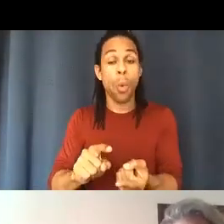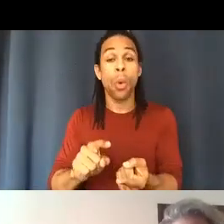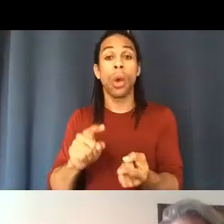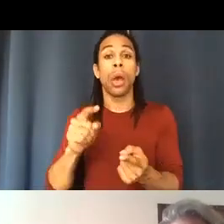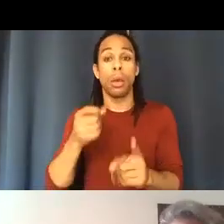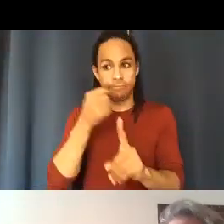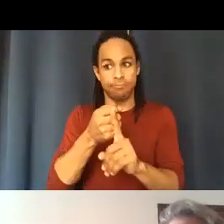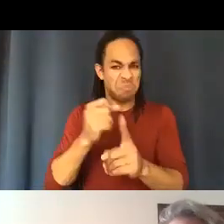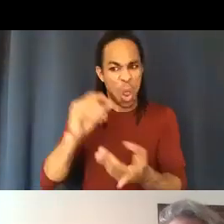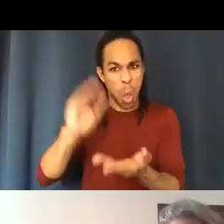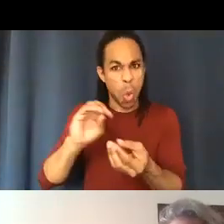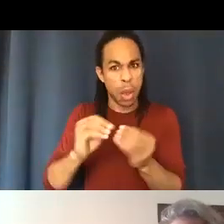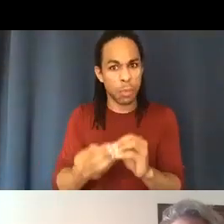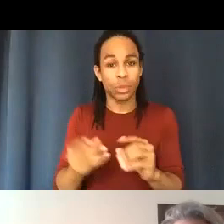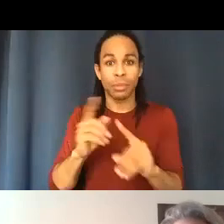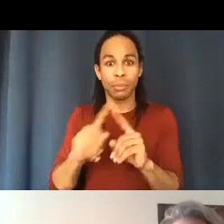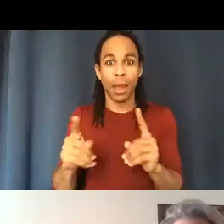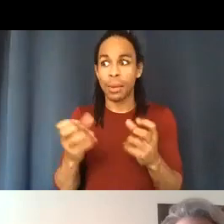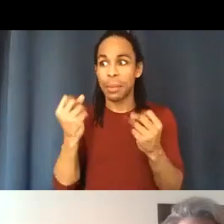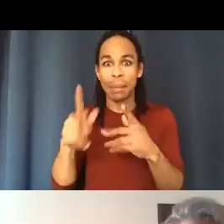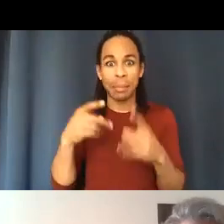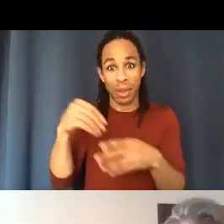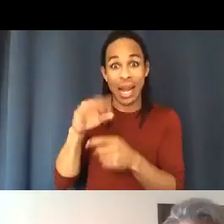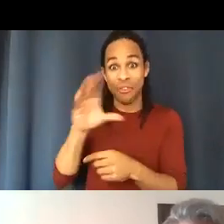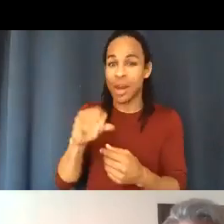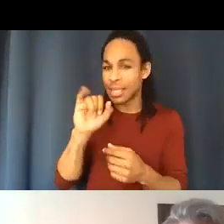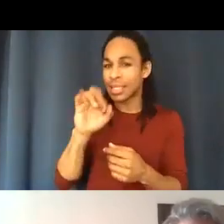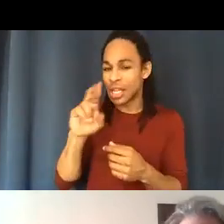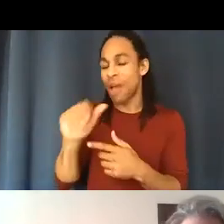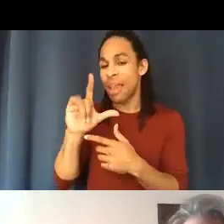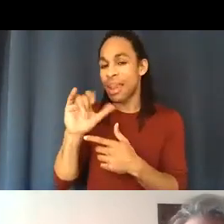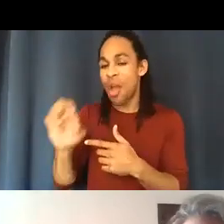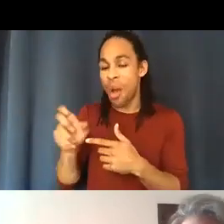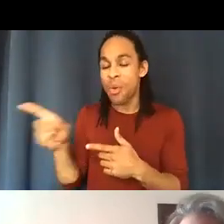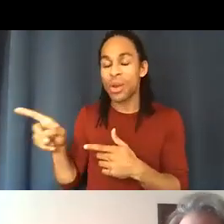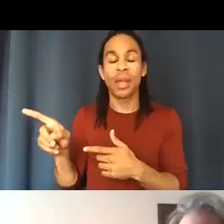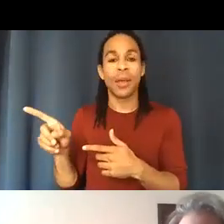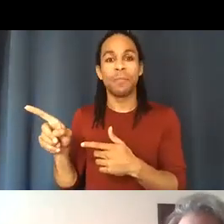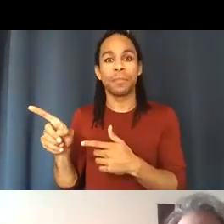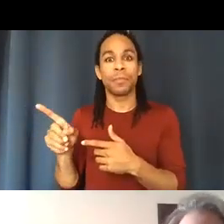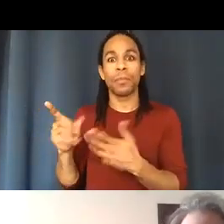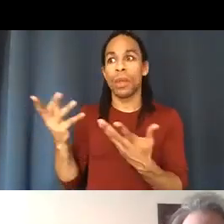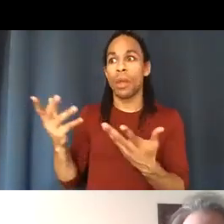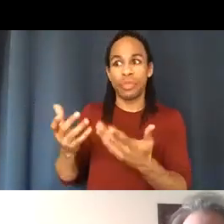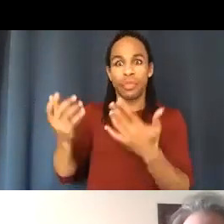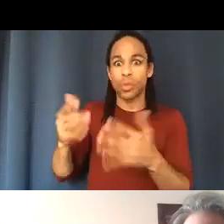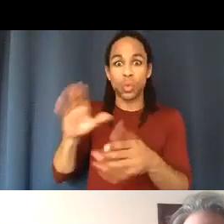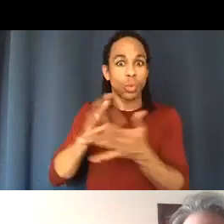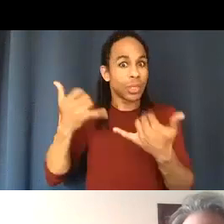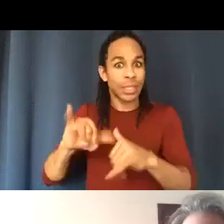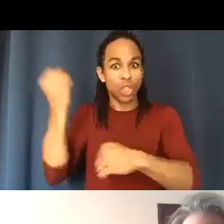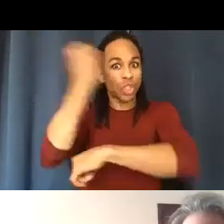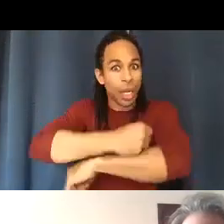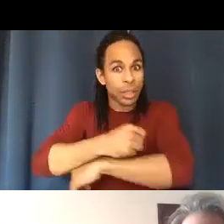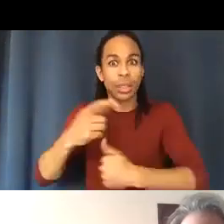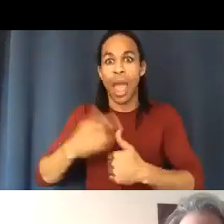earth are in places like Sierra Leone. And schools are now shut. Lockdowns are being ordered in places where 60% of